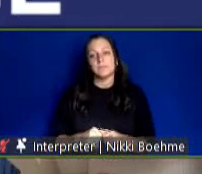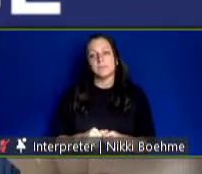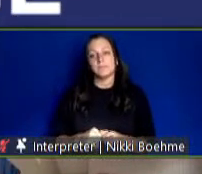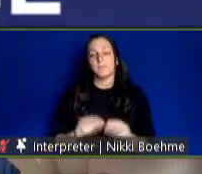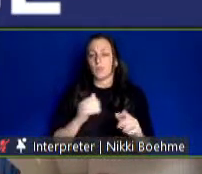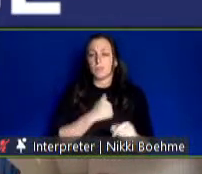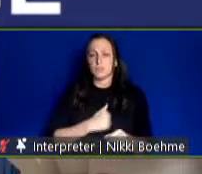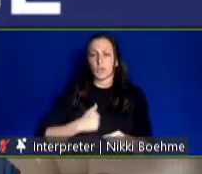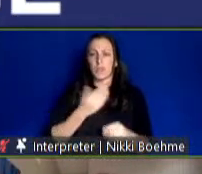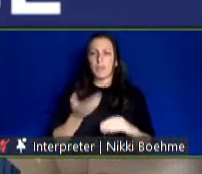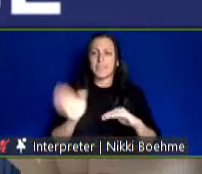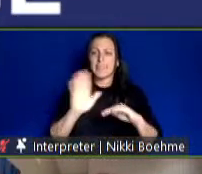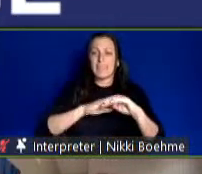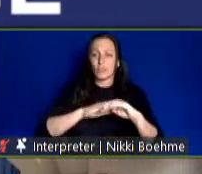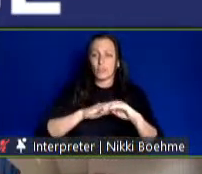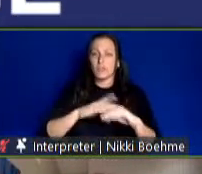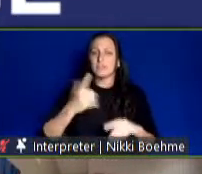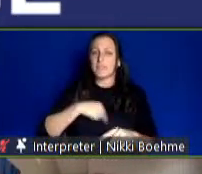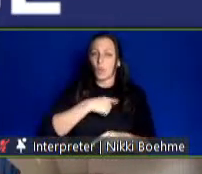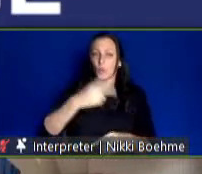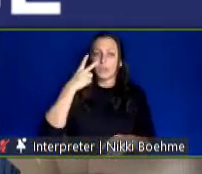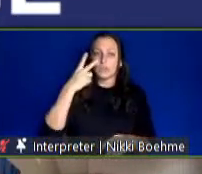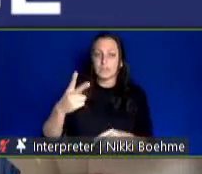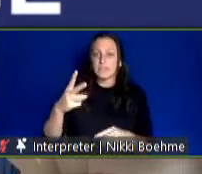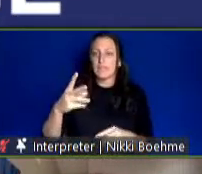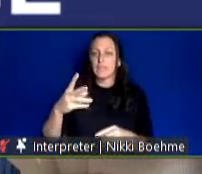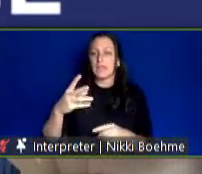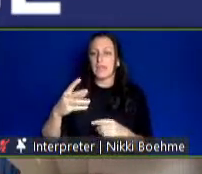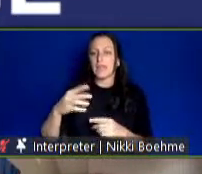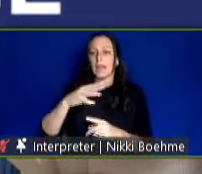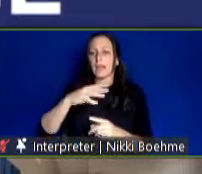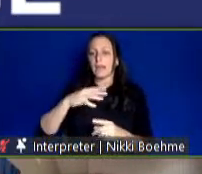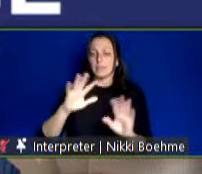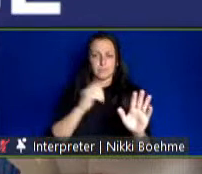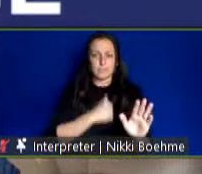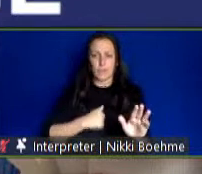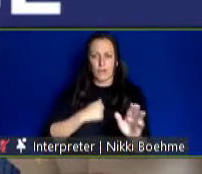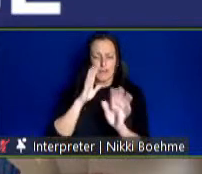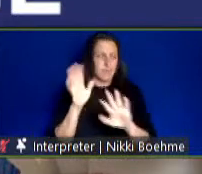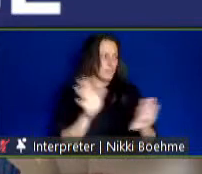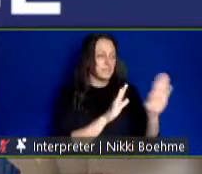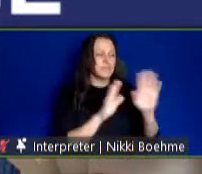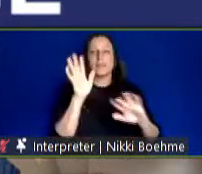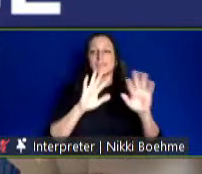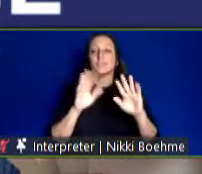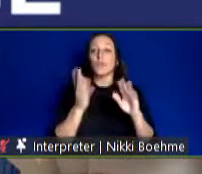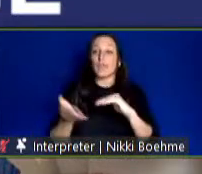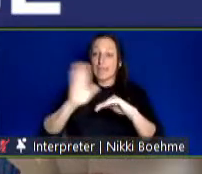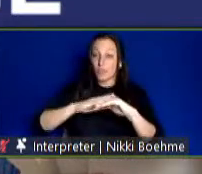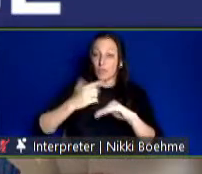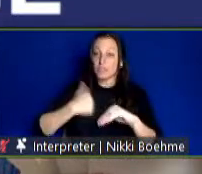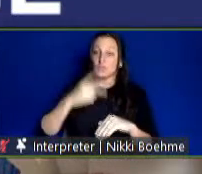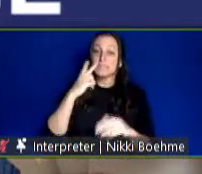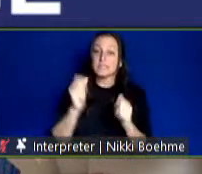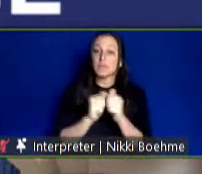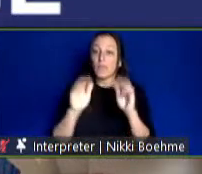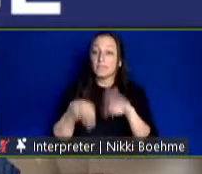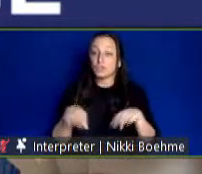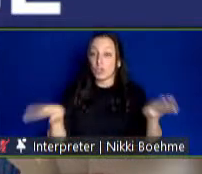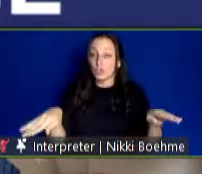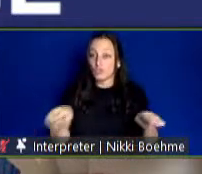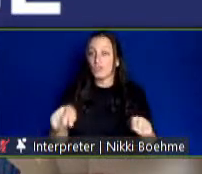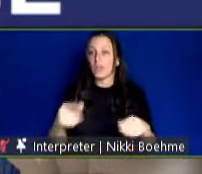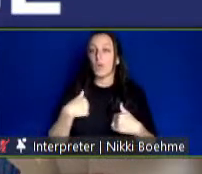the increase that we are seeing among children, I got a little bit distracted. So the increase that we're seeing among children with